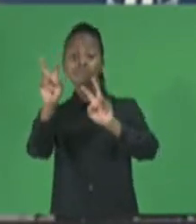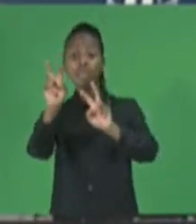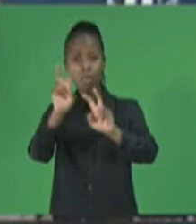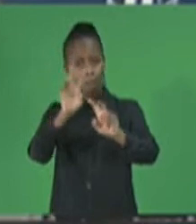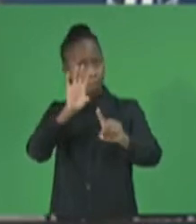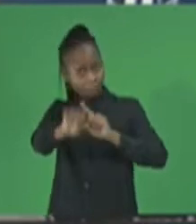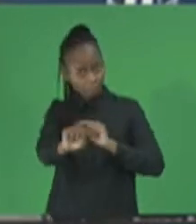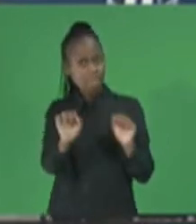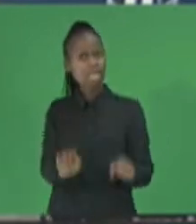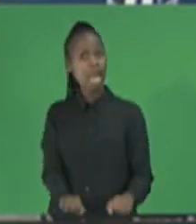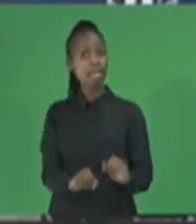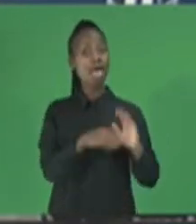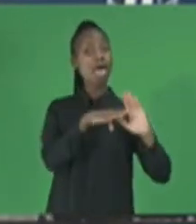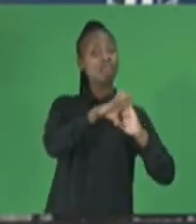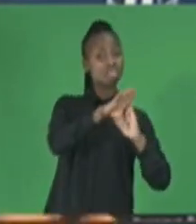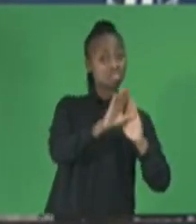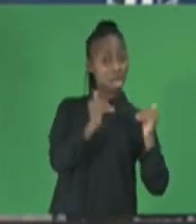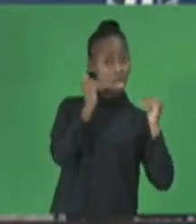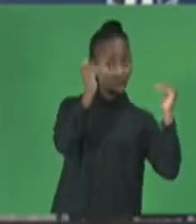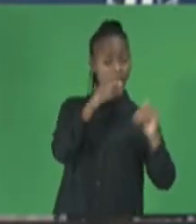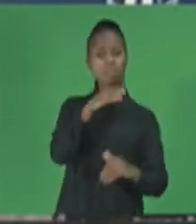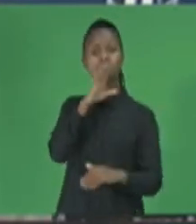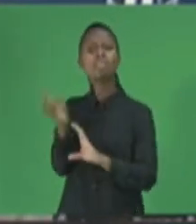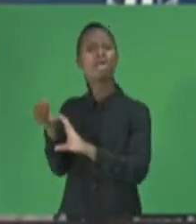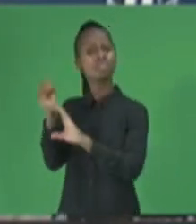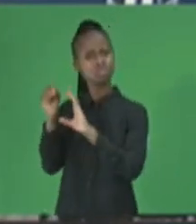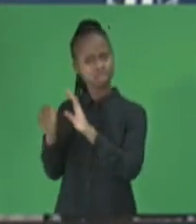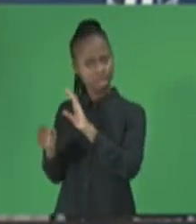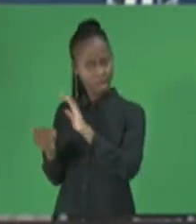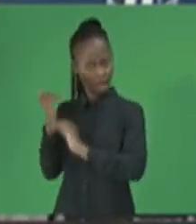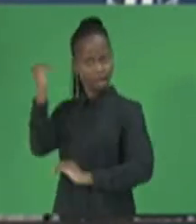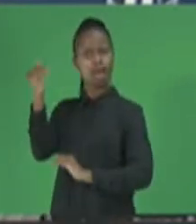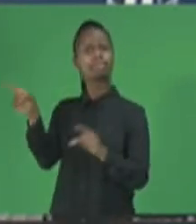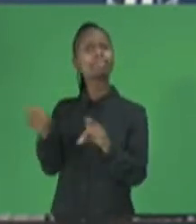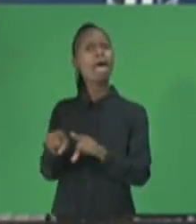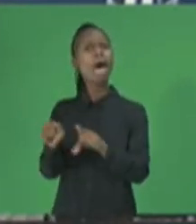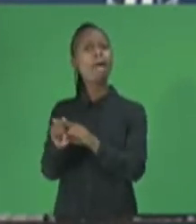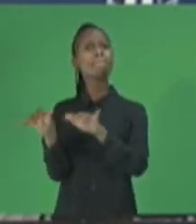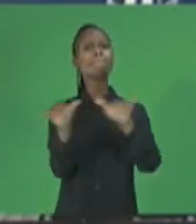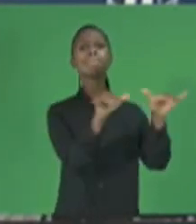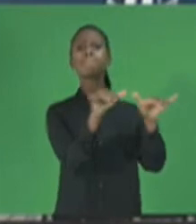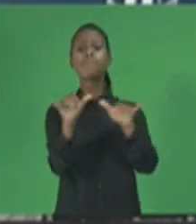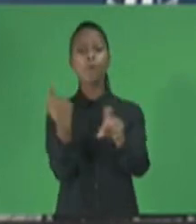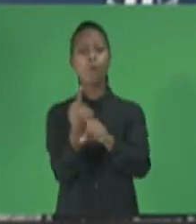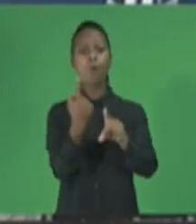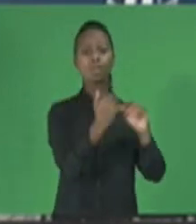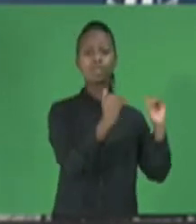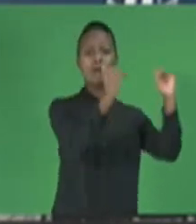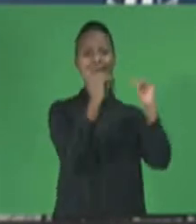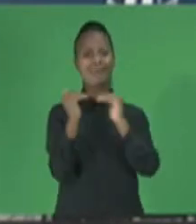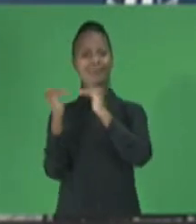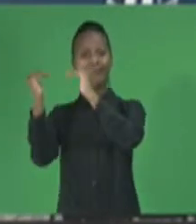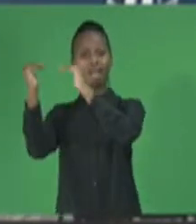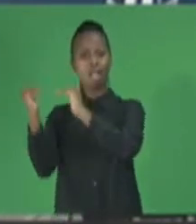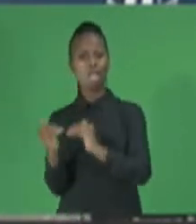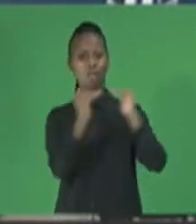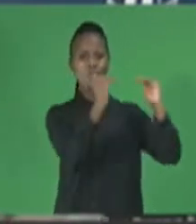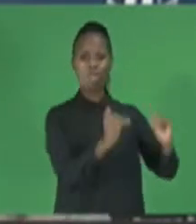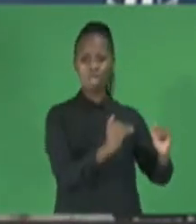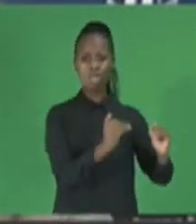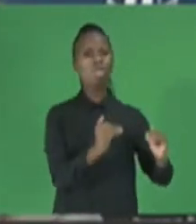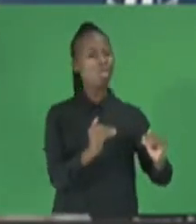Asia where inflation is going higher, interest rates are going higher. There is no virtue in higher inflation.